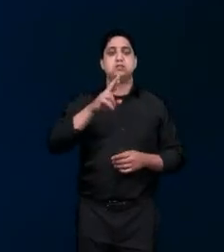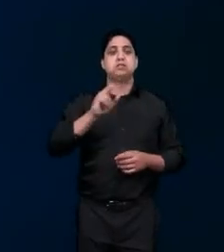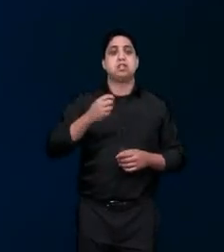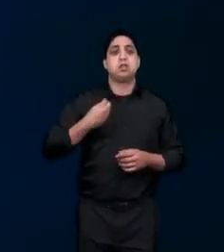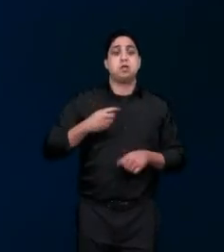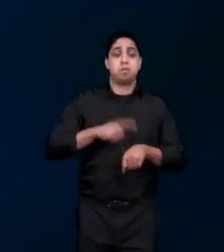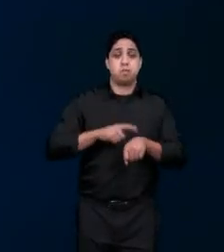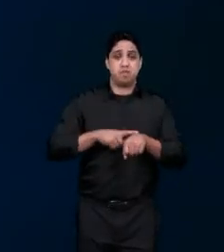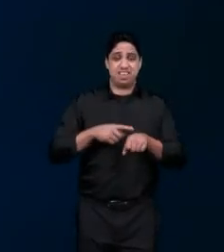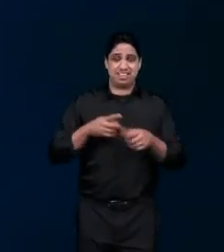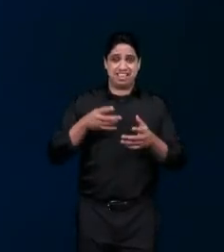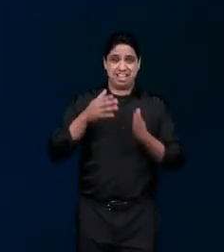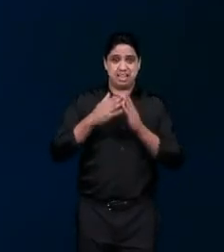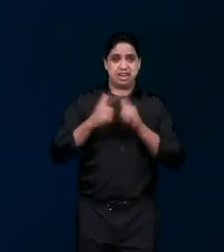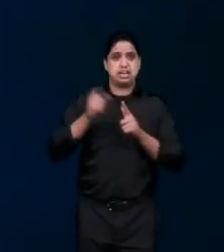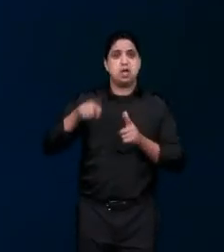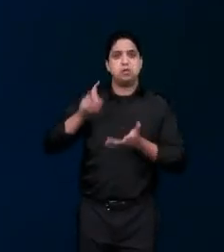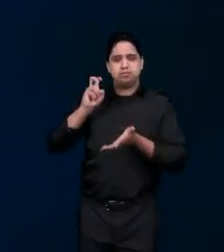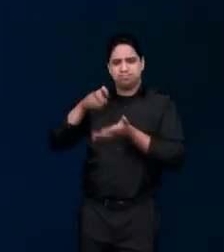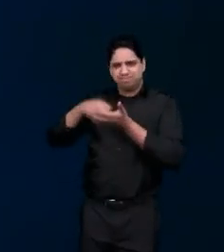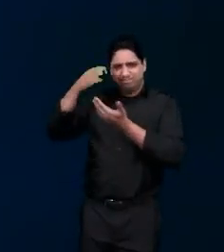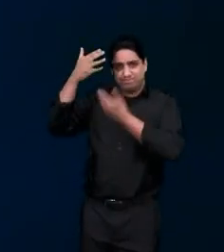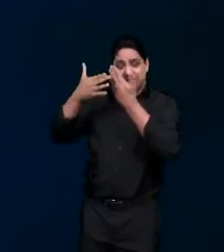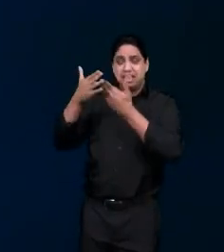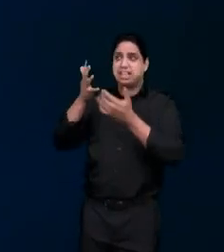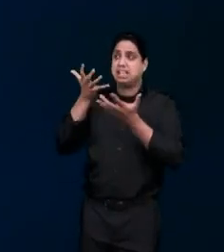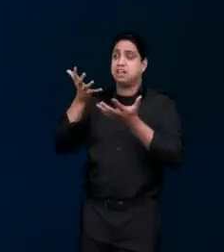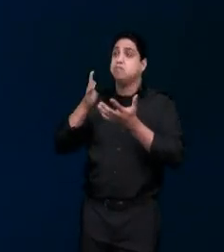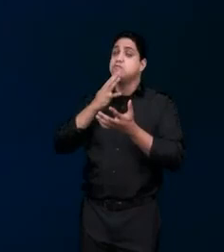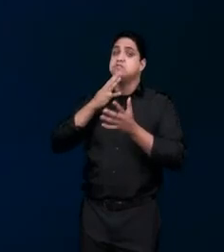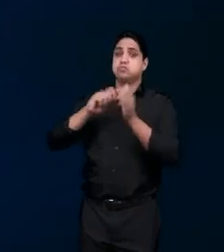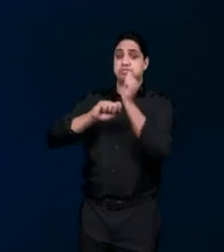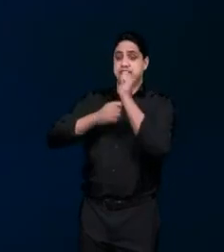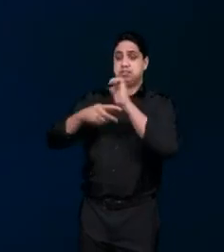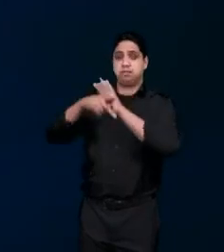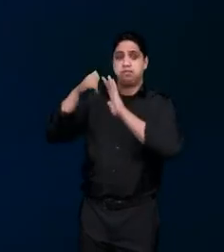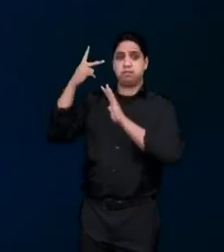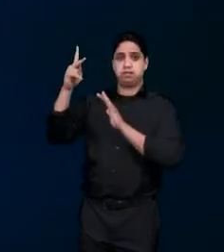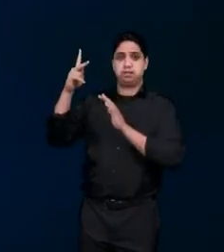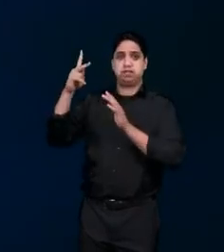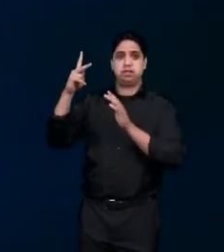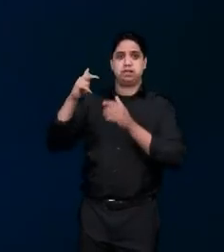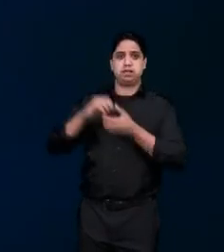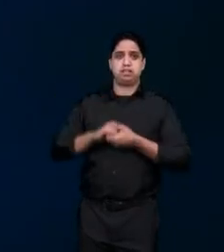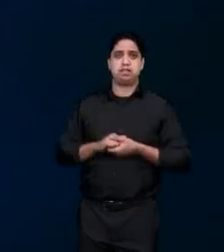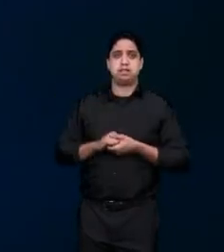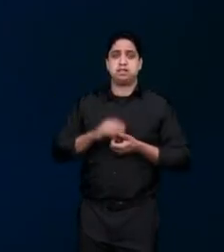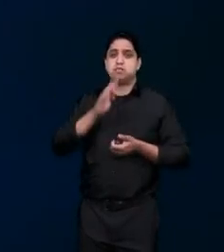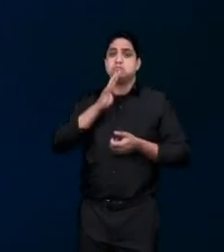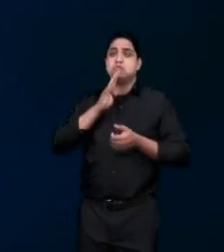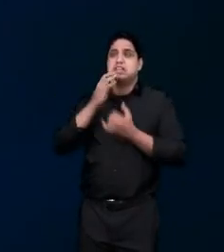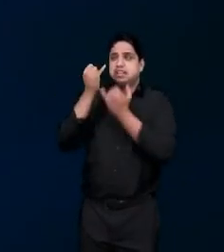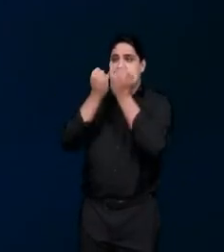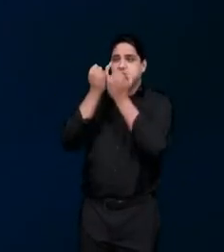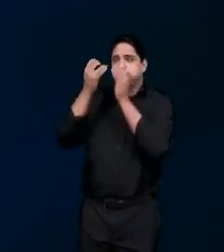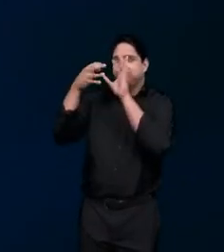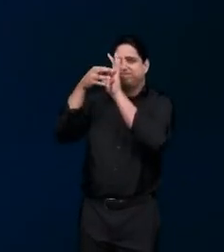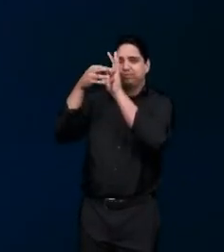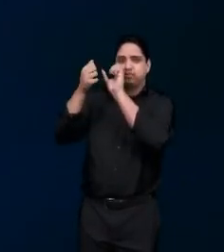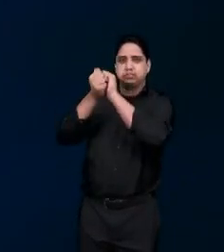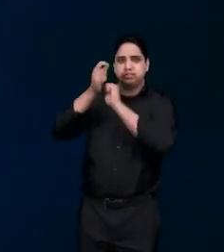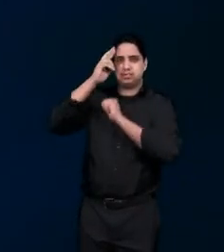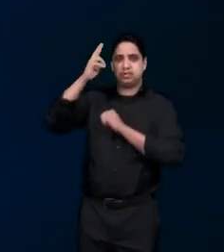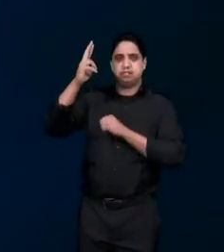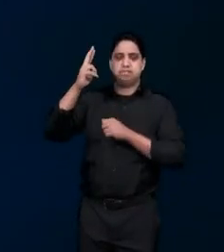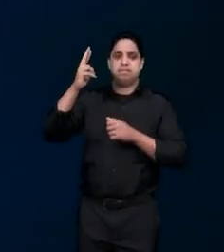is at the feet of the Lord, seeking to know its mysteries, to have intimacy, to know the intimacy of the Lord. We can draw a